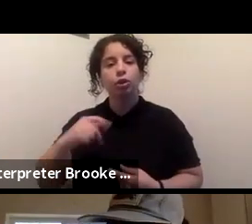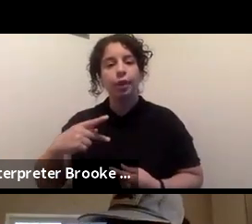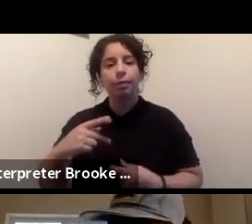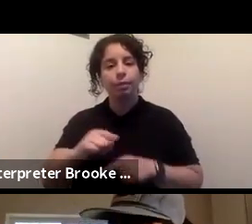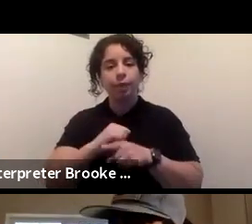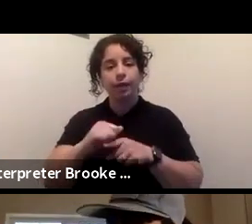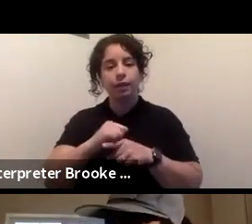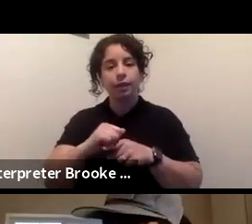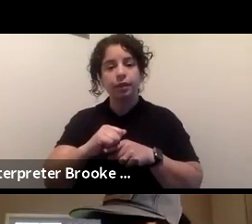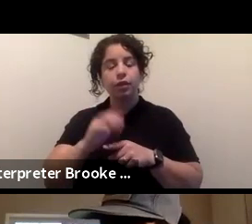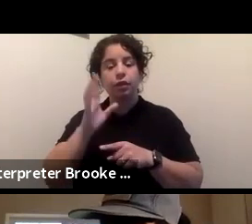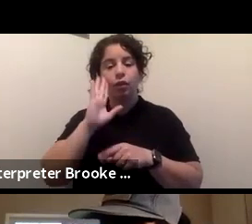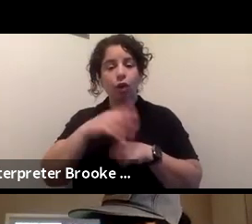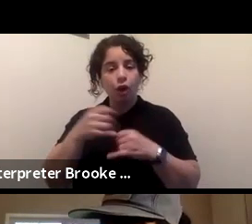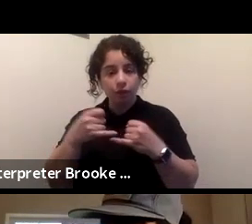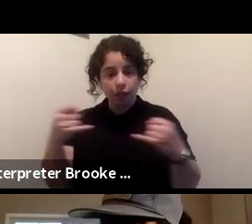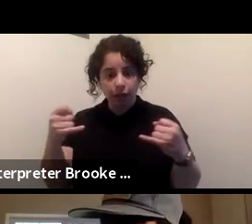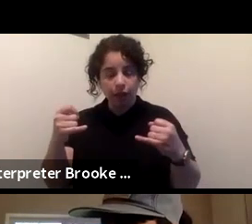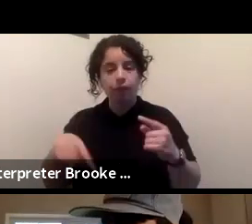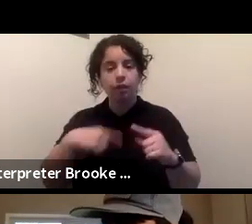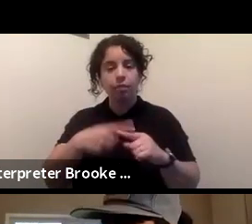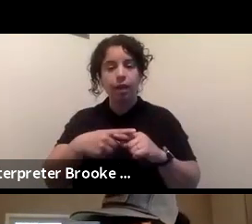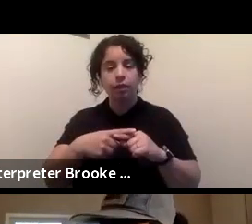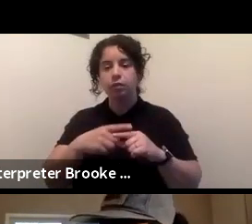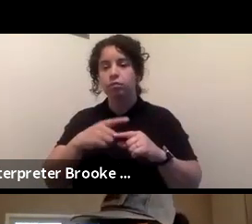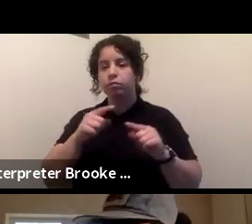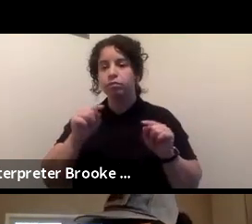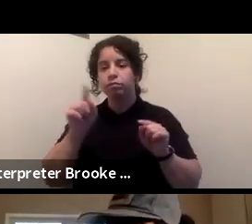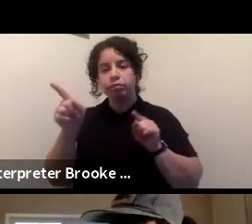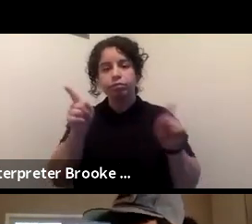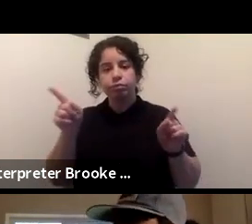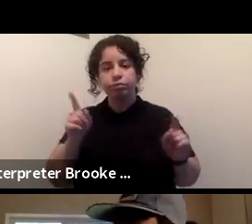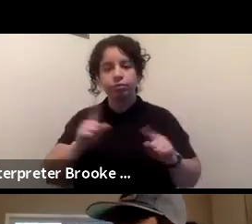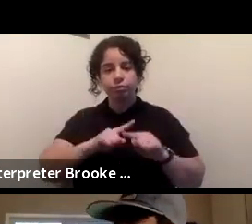virtual cross-geographic collaboration. Check.